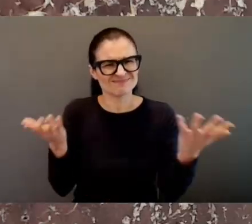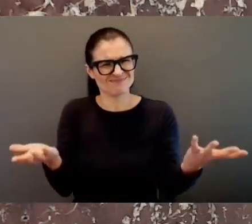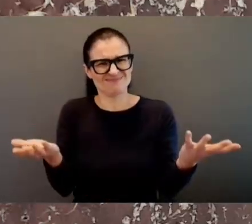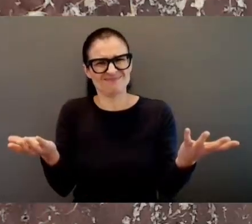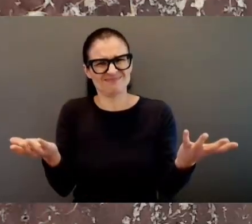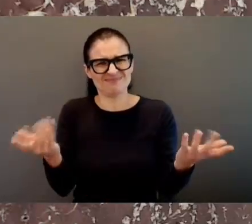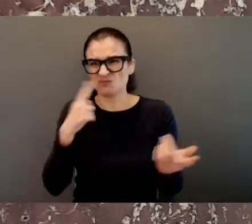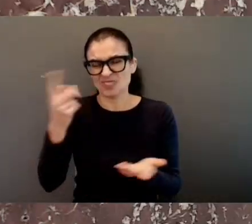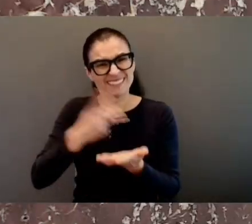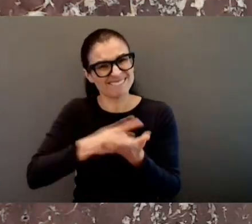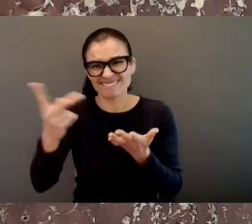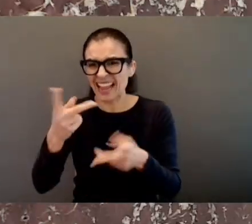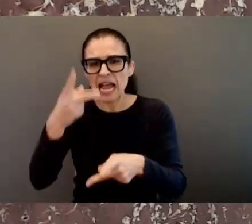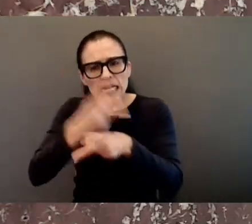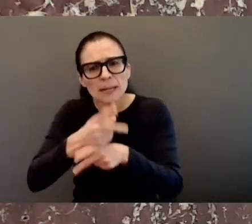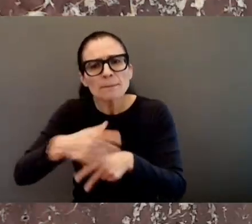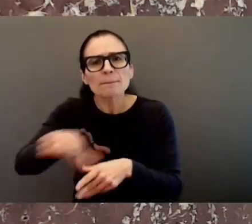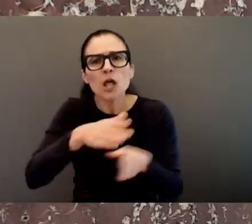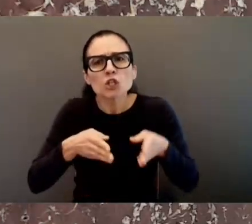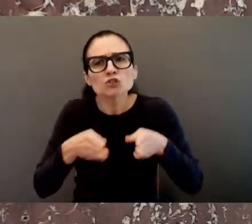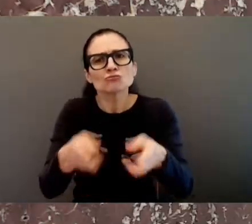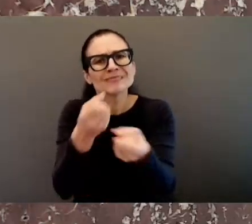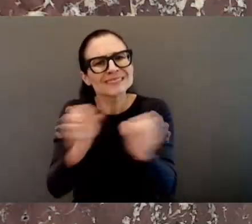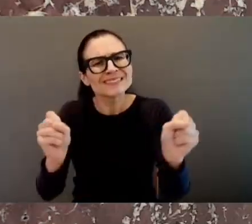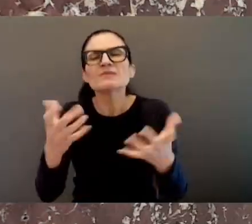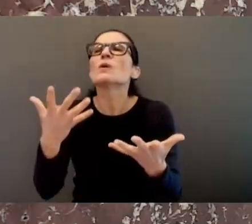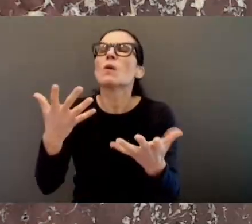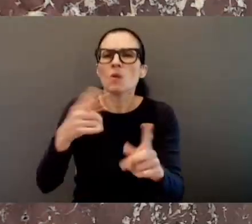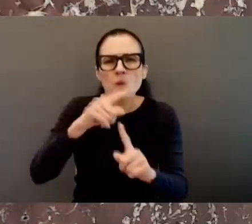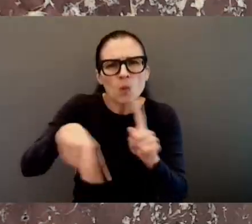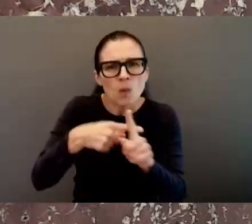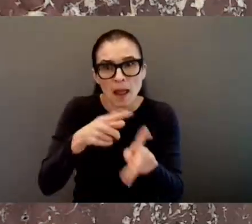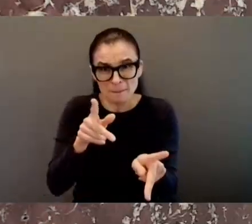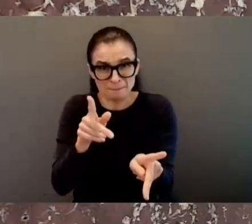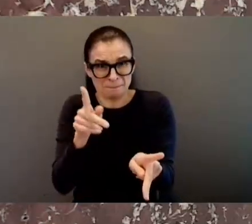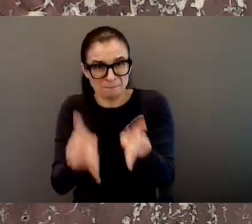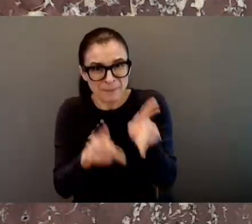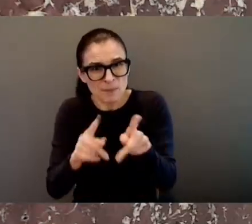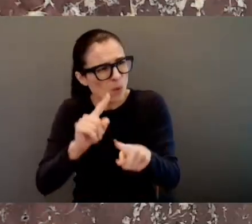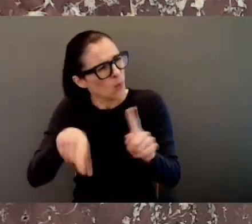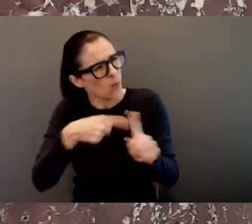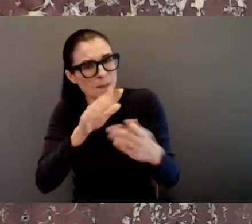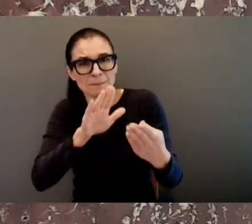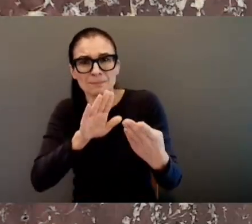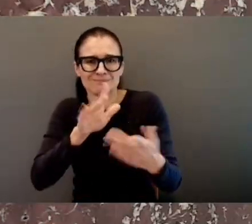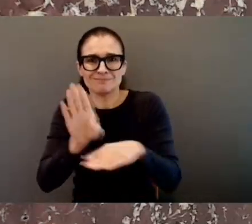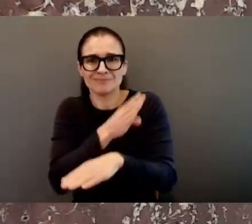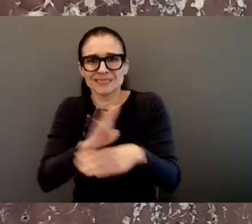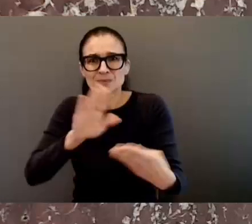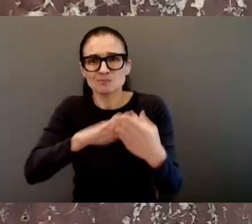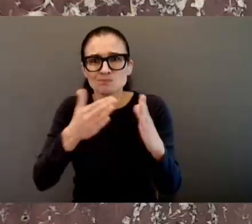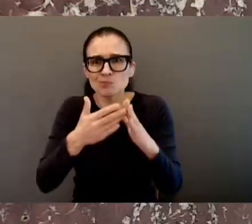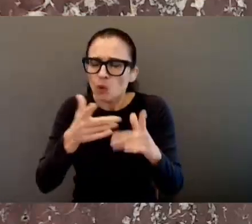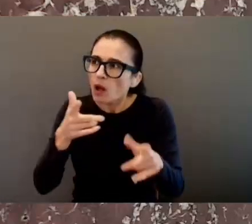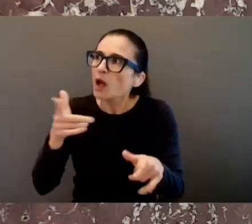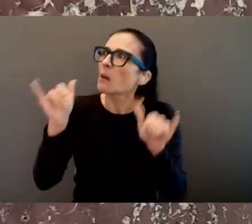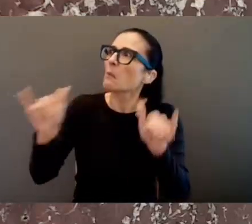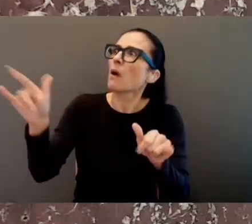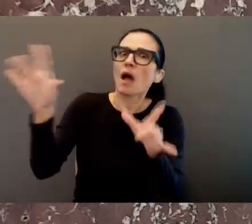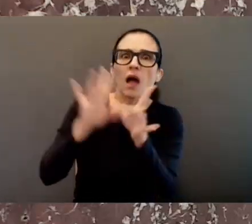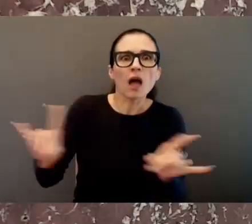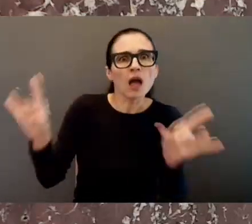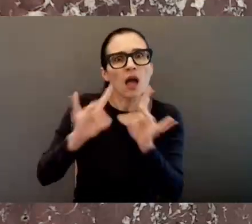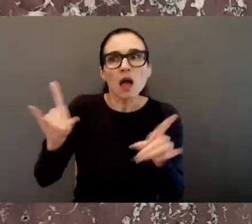business community in this province stop hearing that the government is actually working on something and actually start hearing about the government